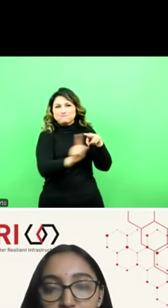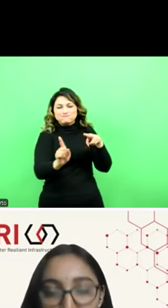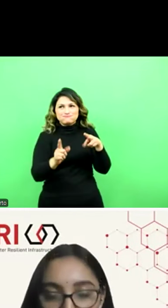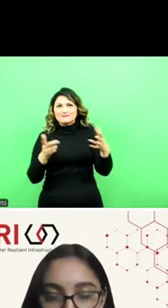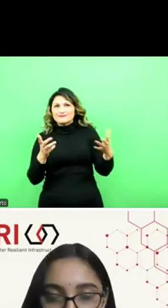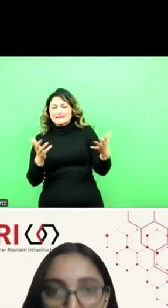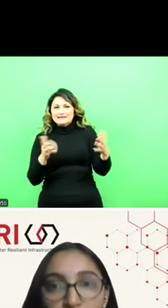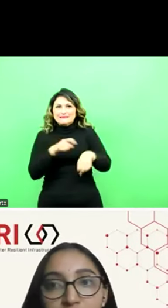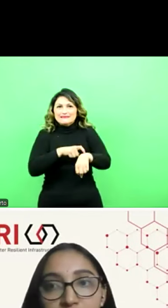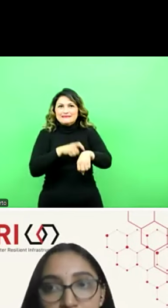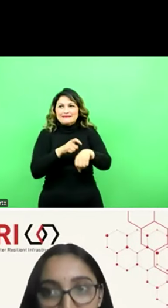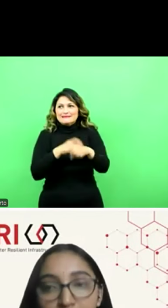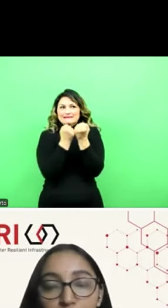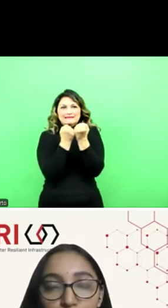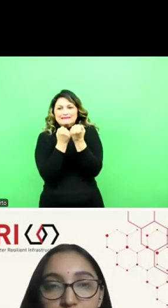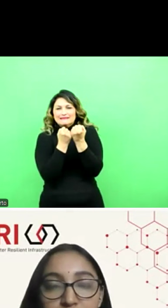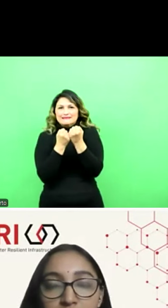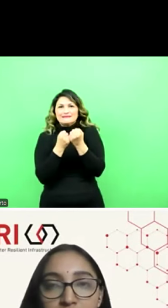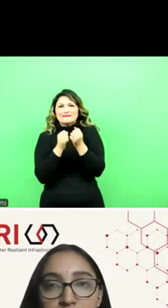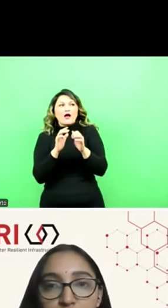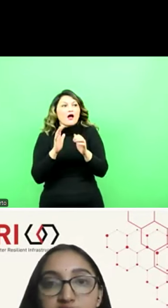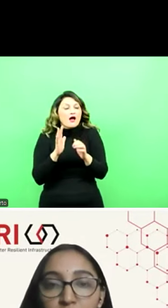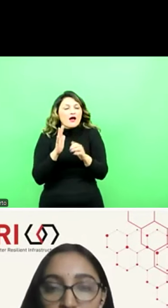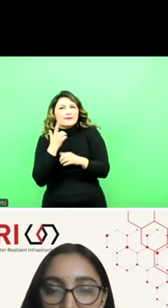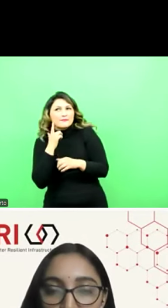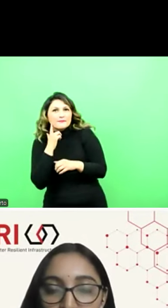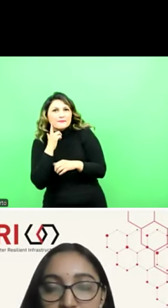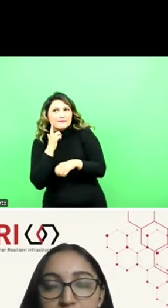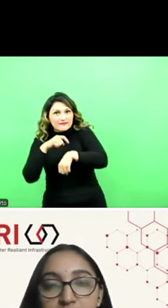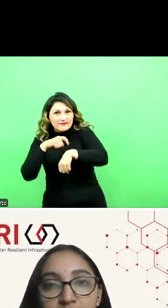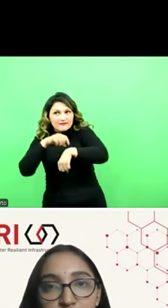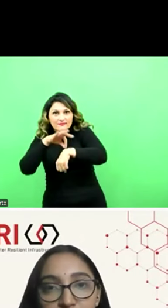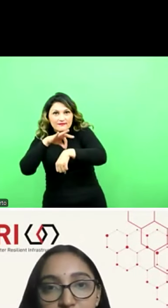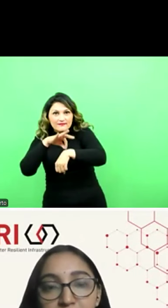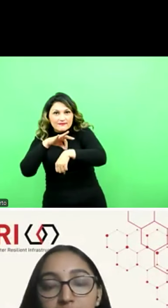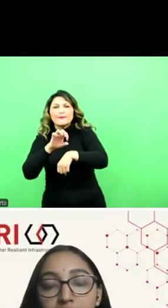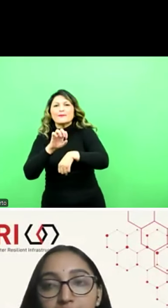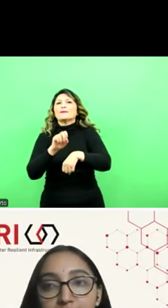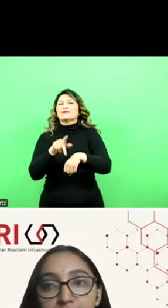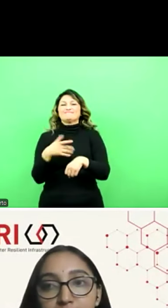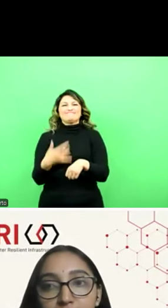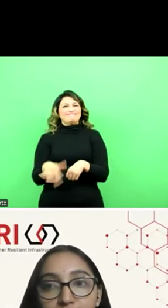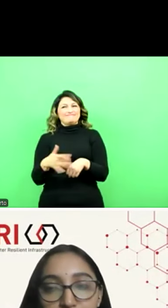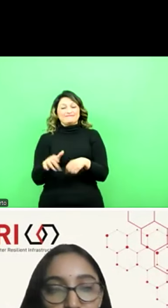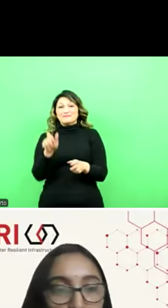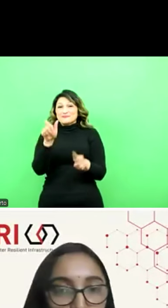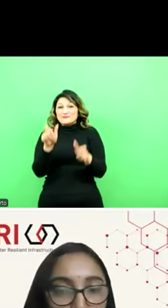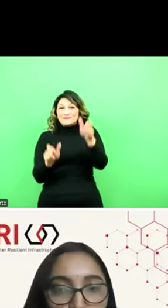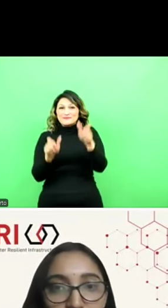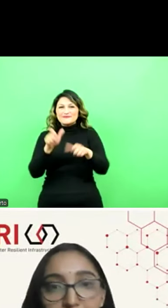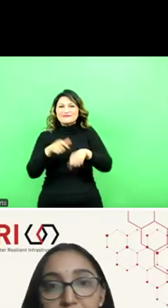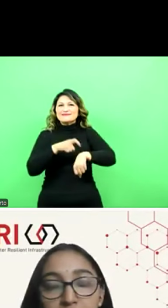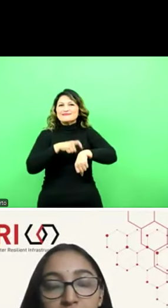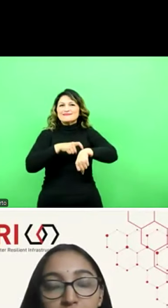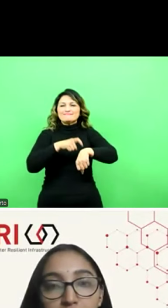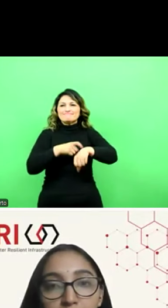are traveling more in these peak hours. So it's important to consider the needs of the day. And as we are short of